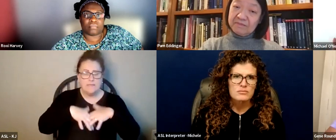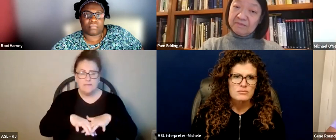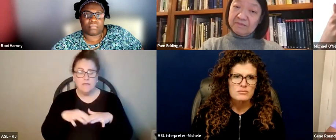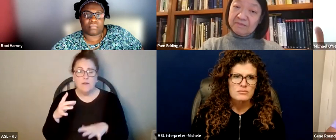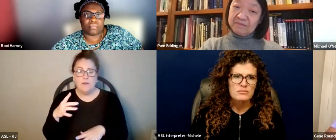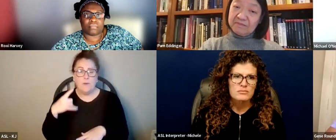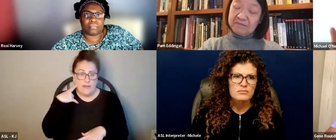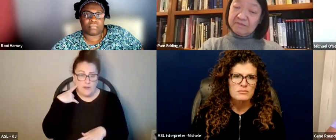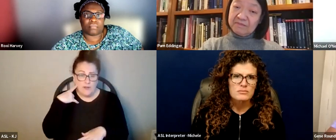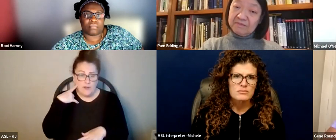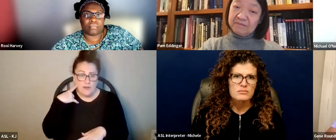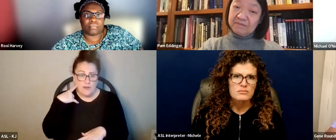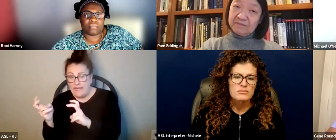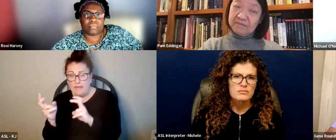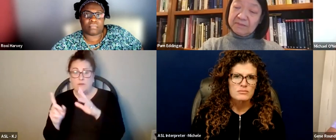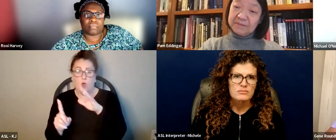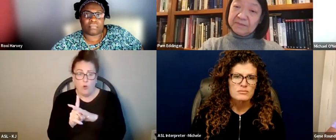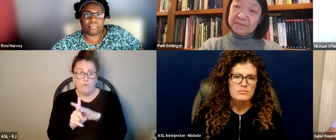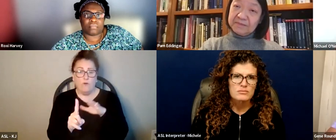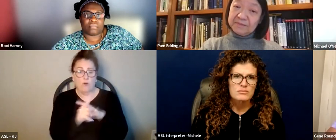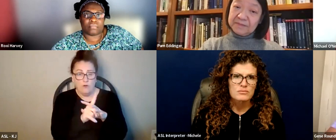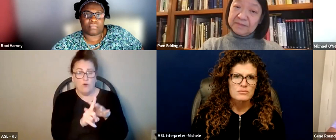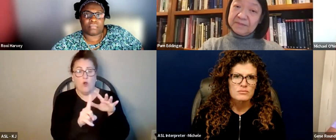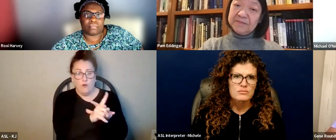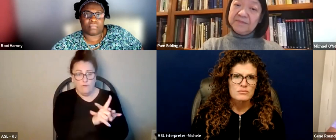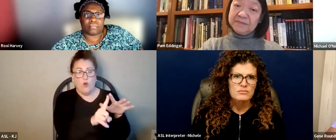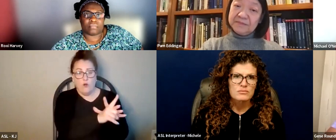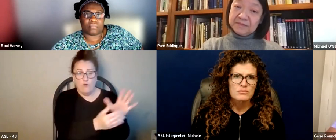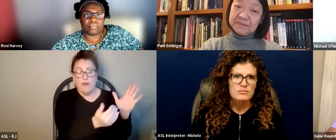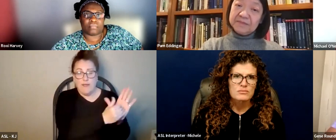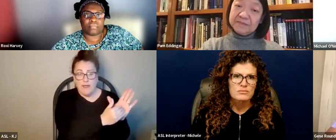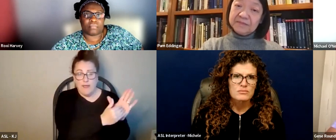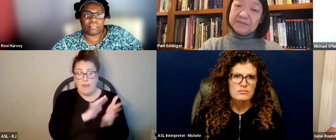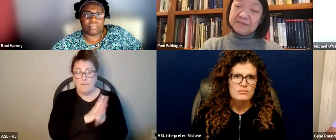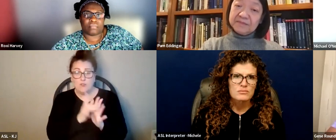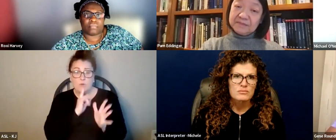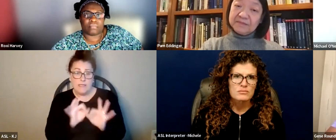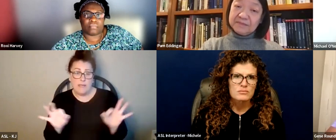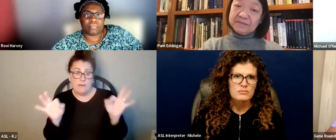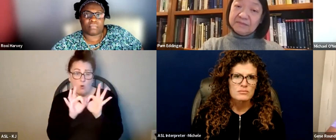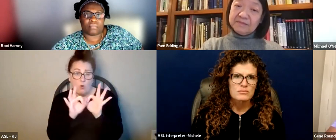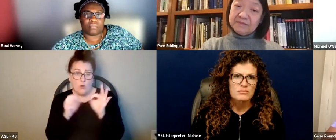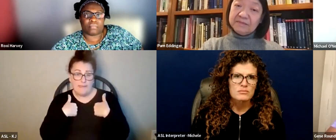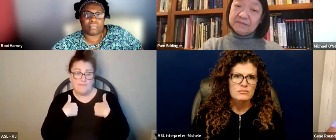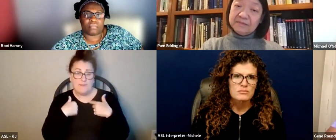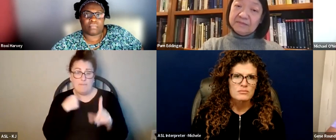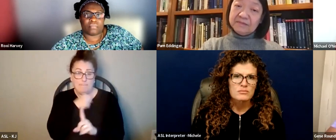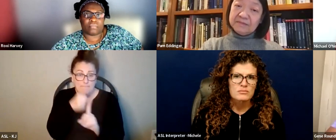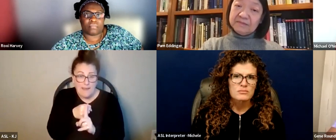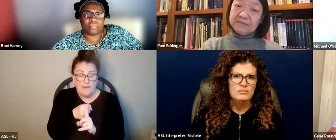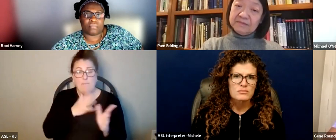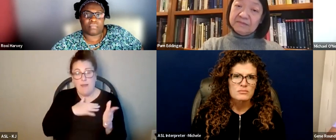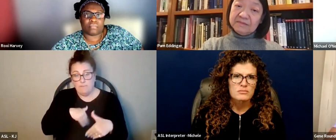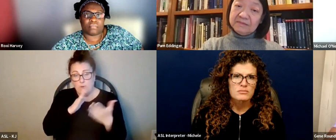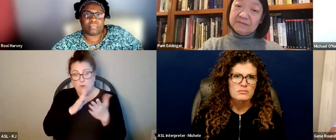hearing themes emerge over and over again, that becomes really important to me and impacts how I